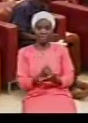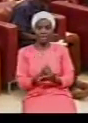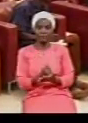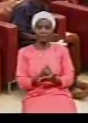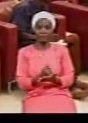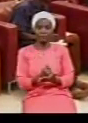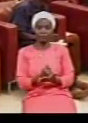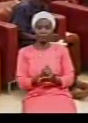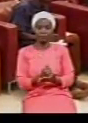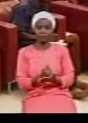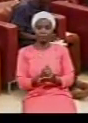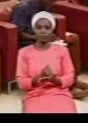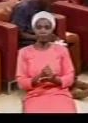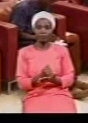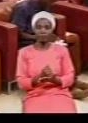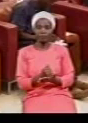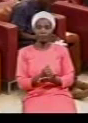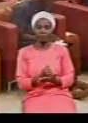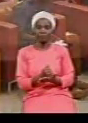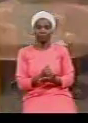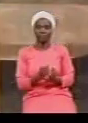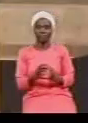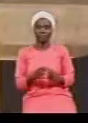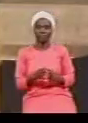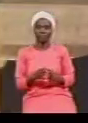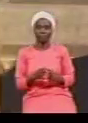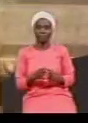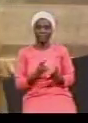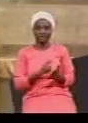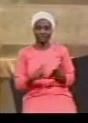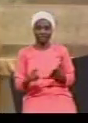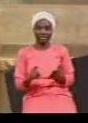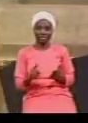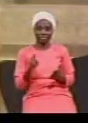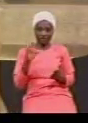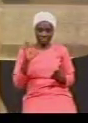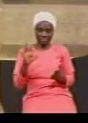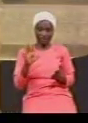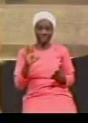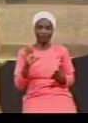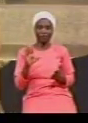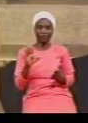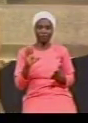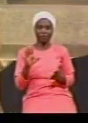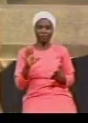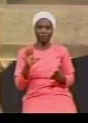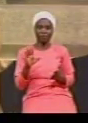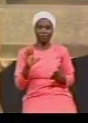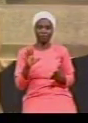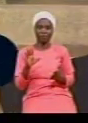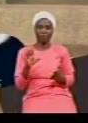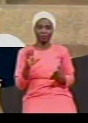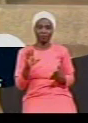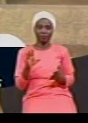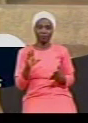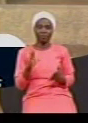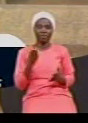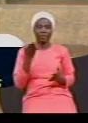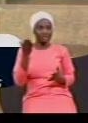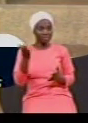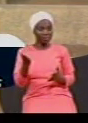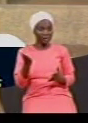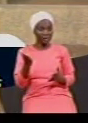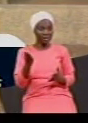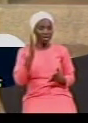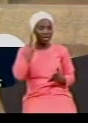companionship of a glorious captain. Look at verse 5. Verse 5, there shall not